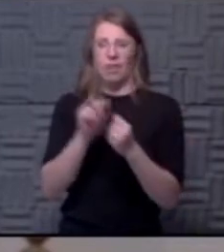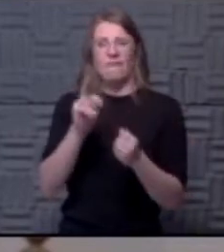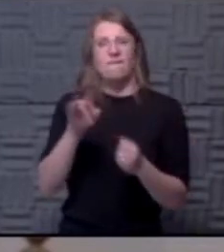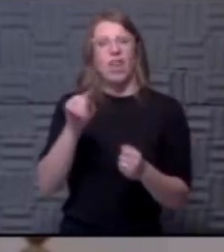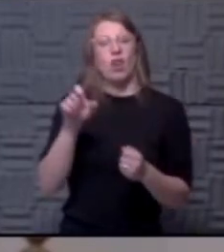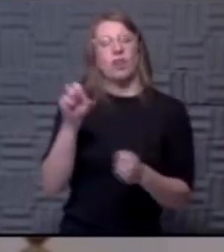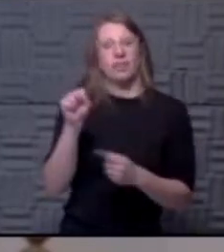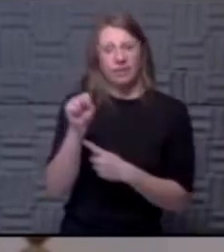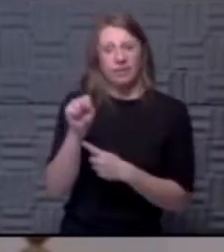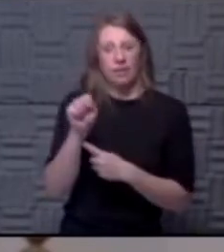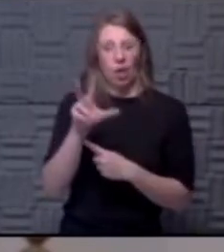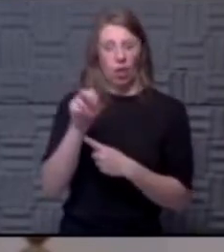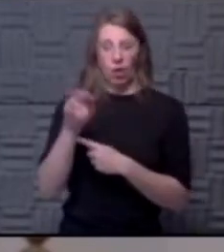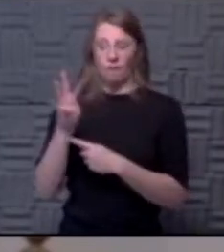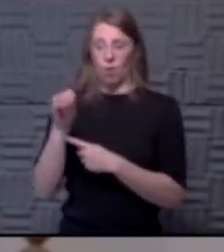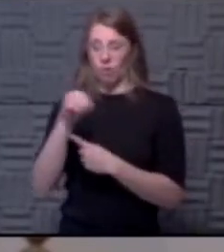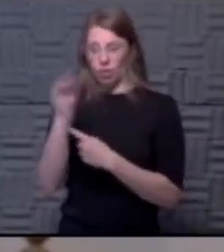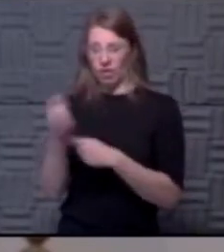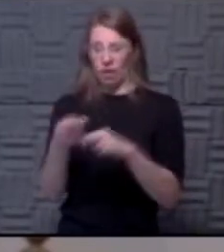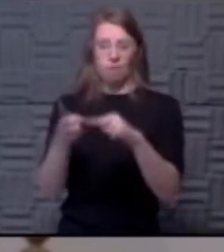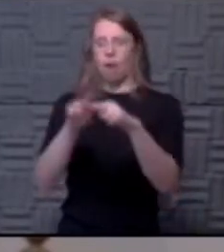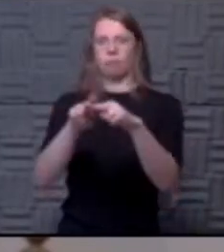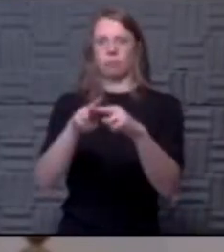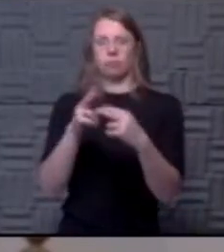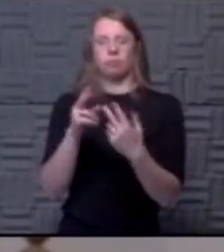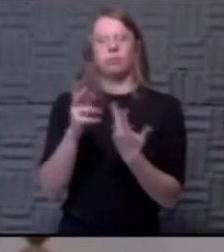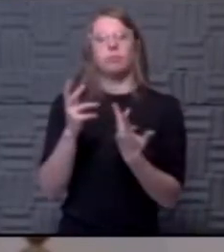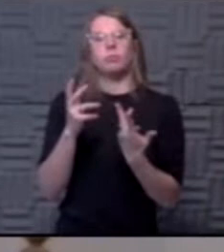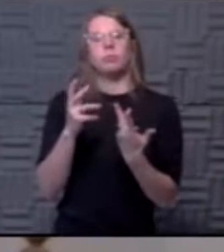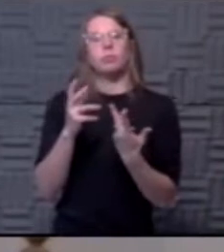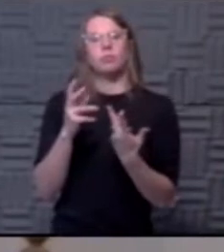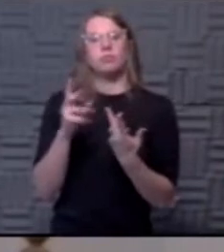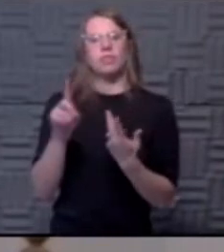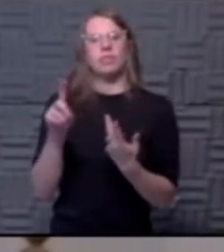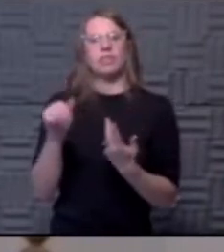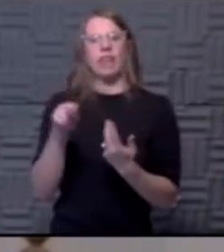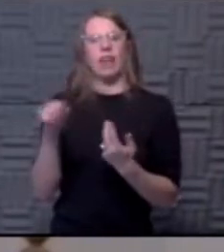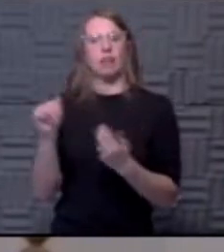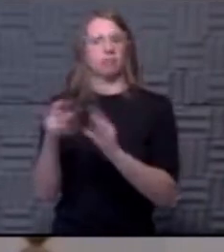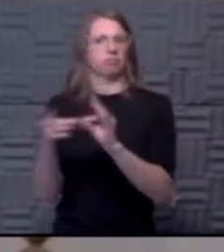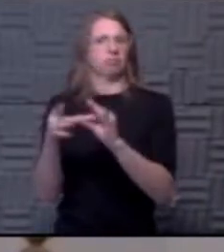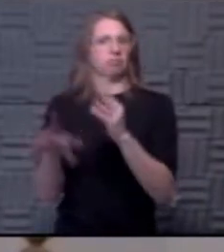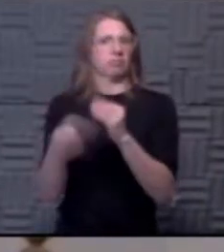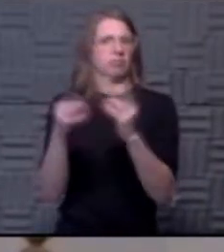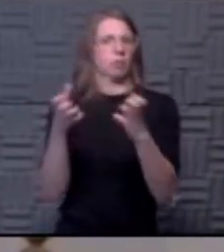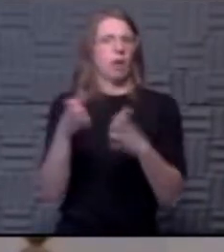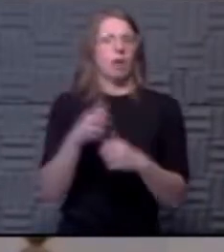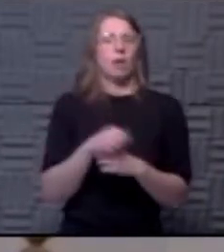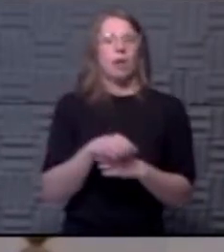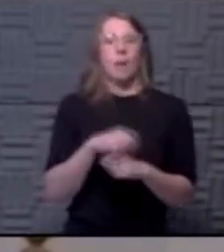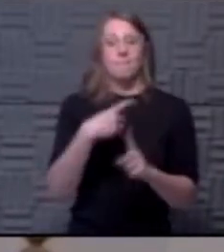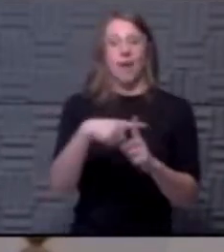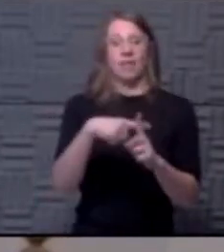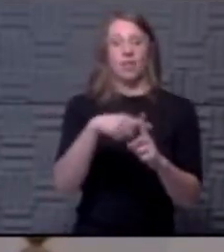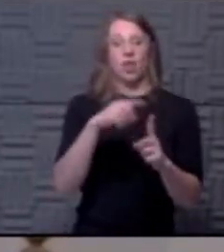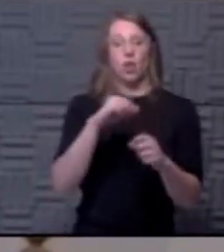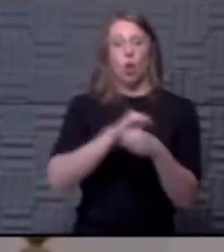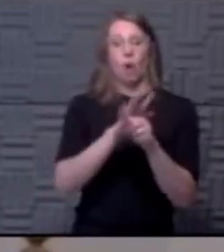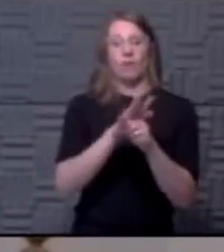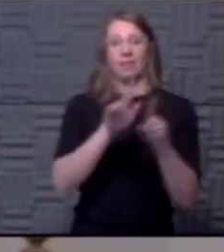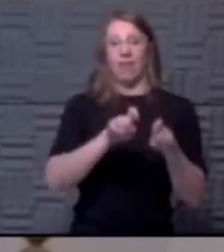up to 30 to 40%, and Dr. Hawkinson may want to comment on this, some states 30 to 40% of their positive COVID tests are